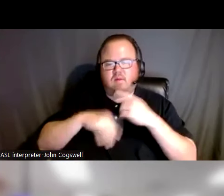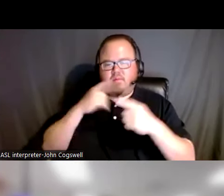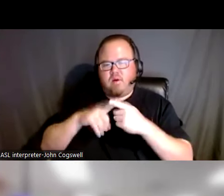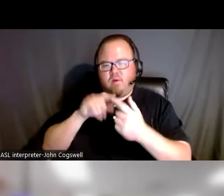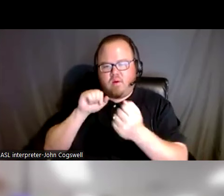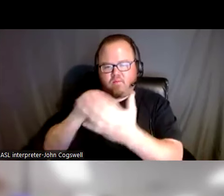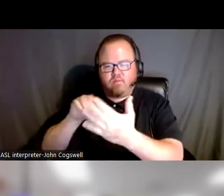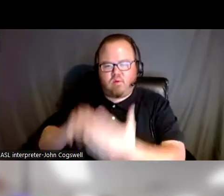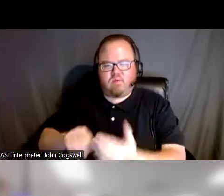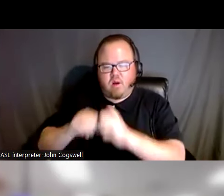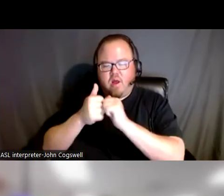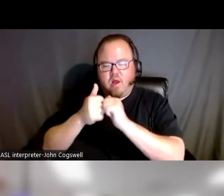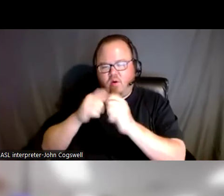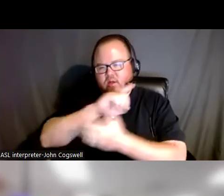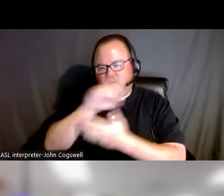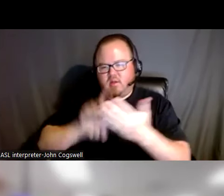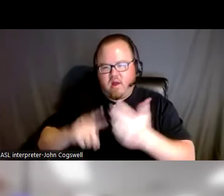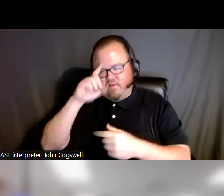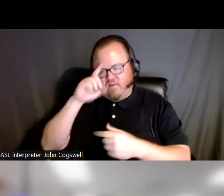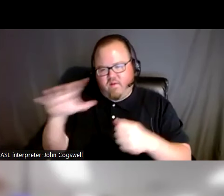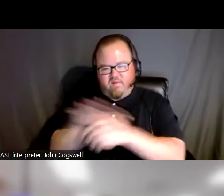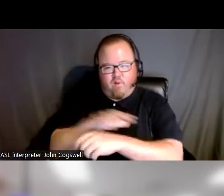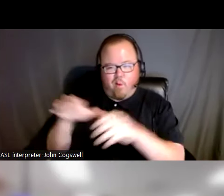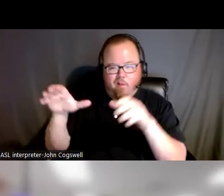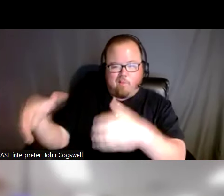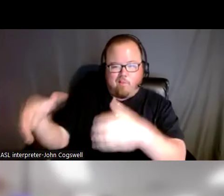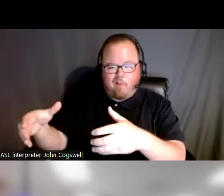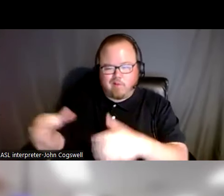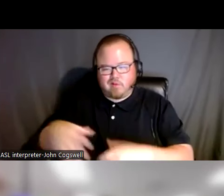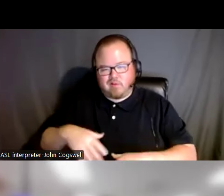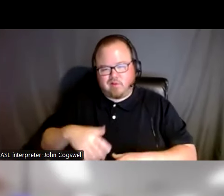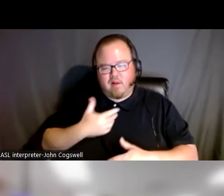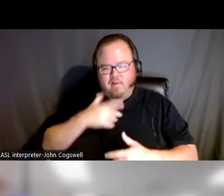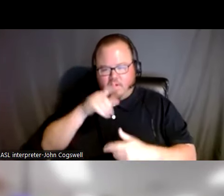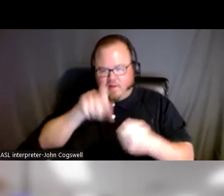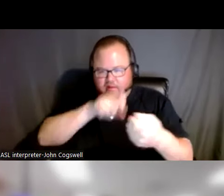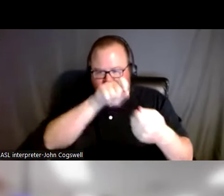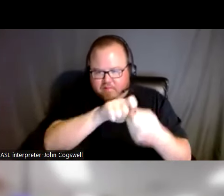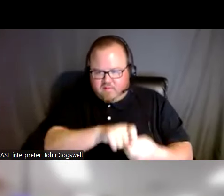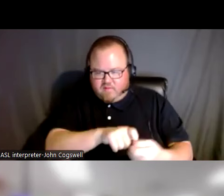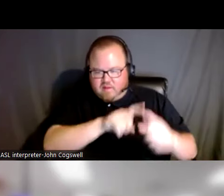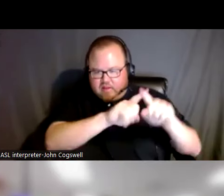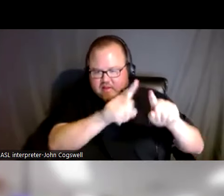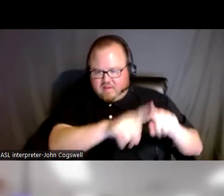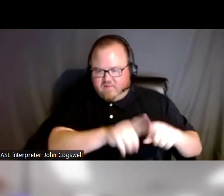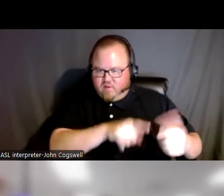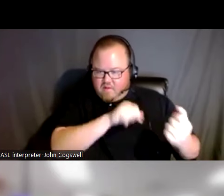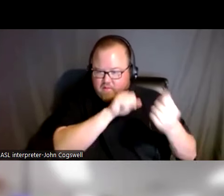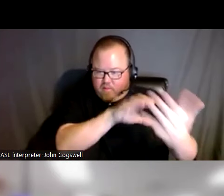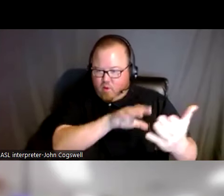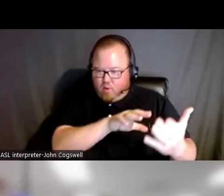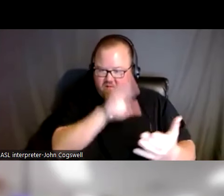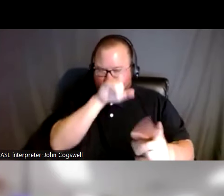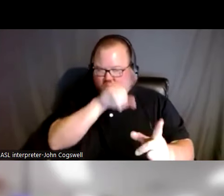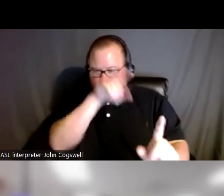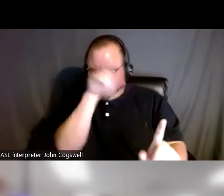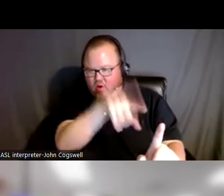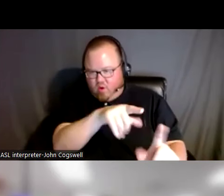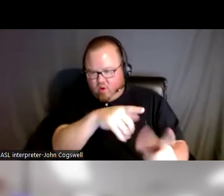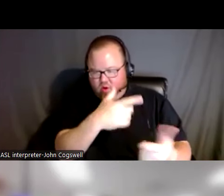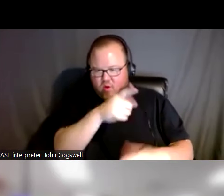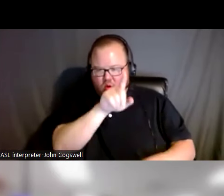approaches designed for an entire population. Then we have selective approaches for targeting